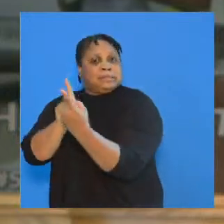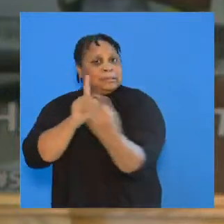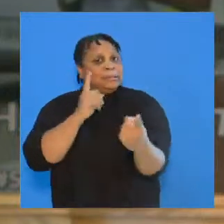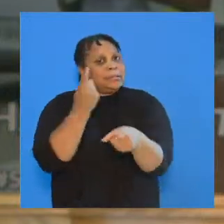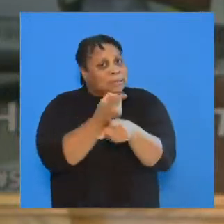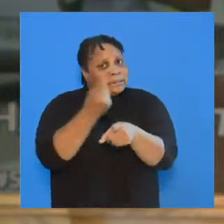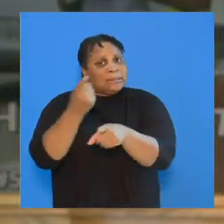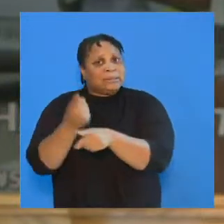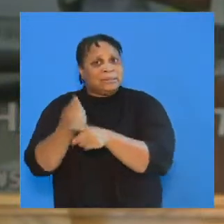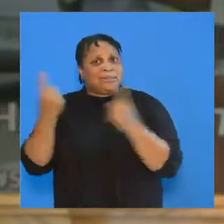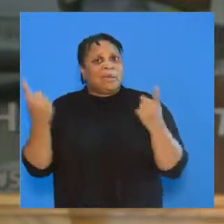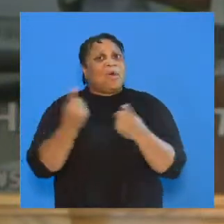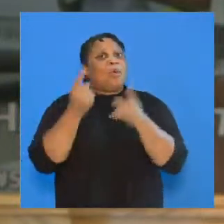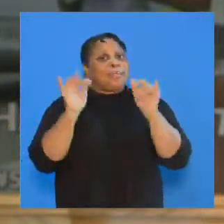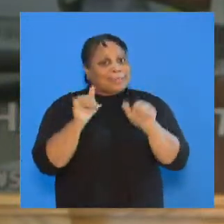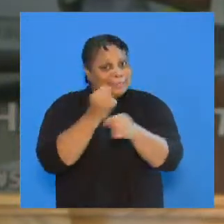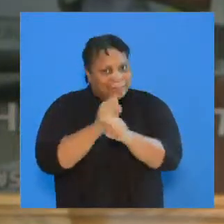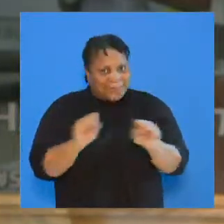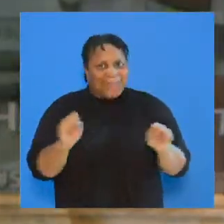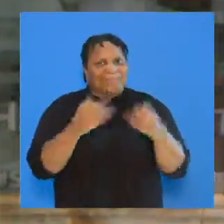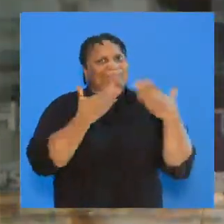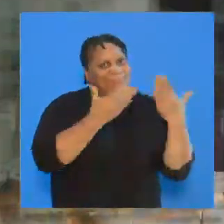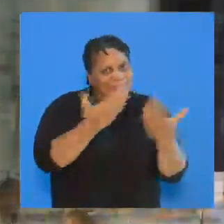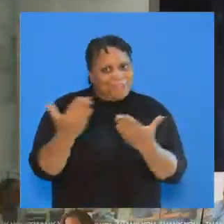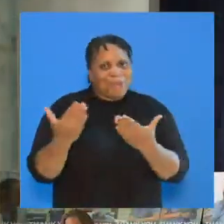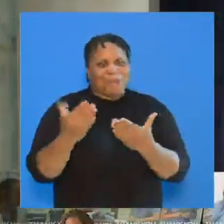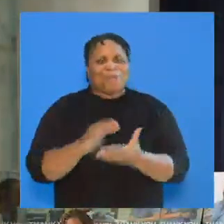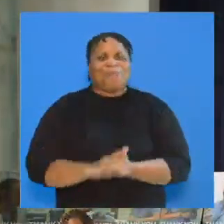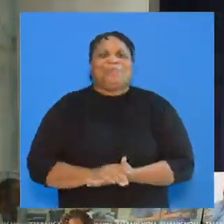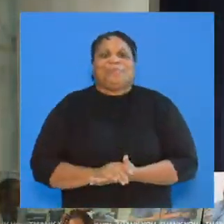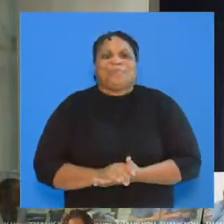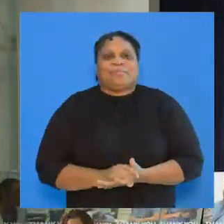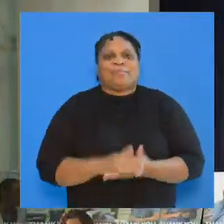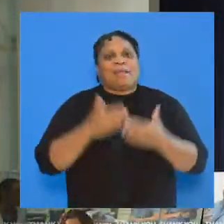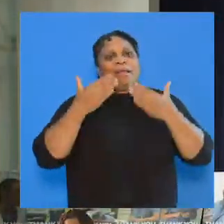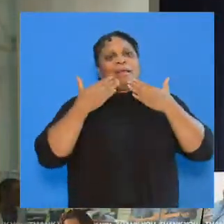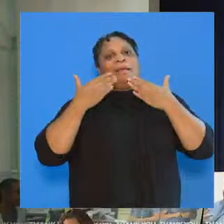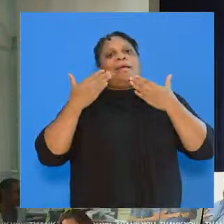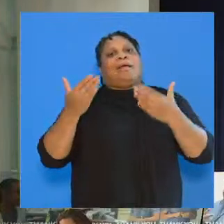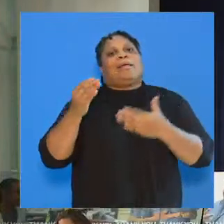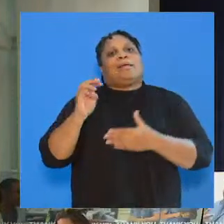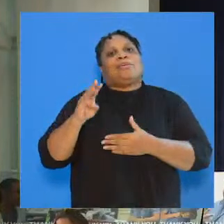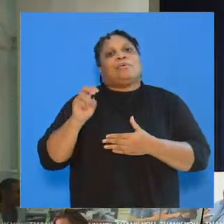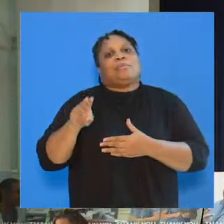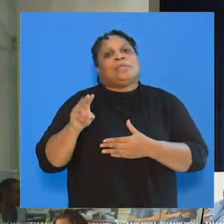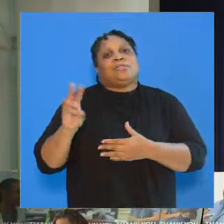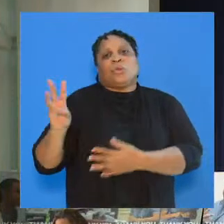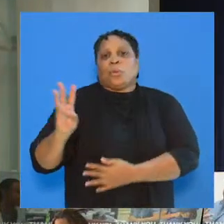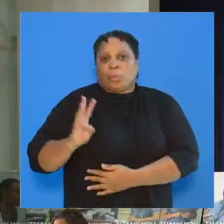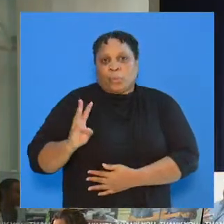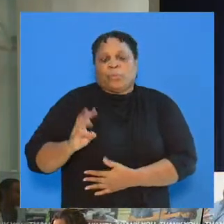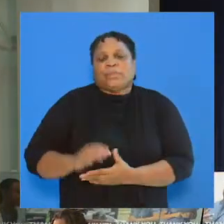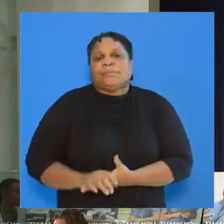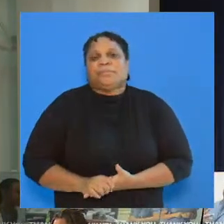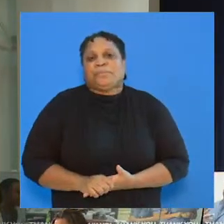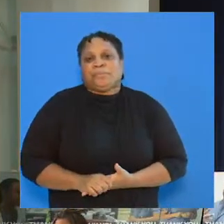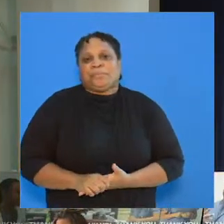and as always, keep safe. Thank you. Thank you, Minister of Health.